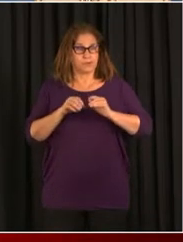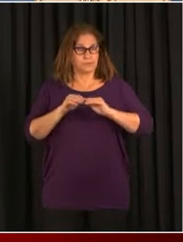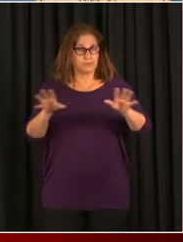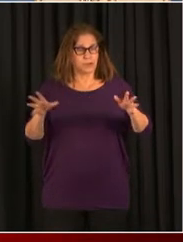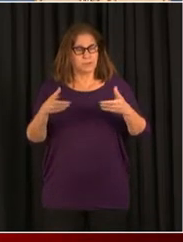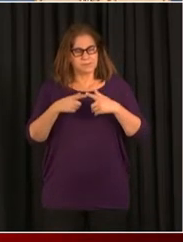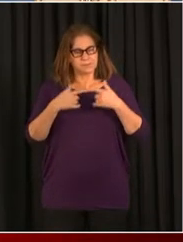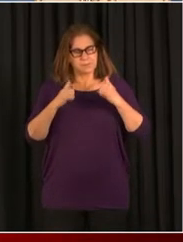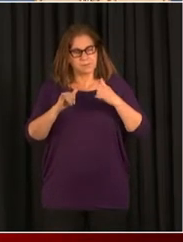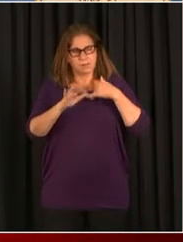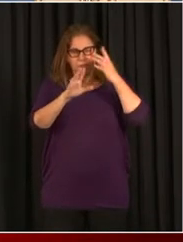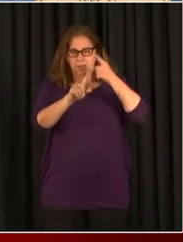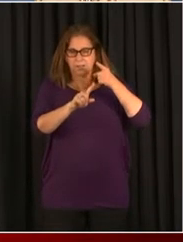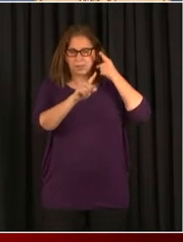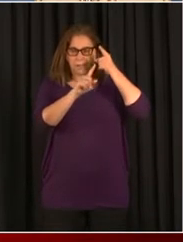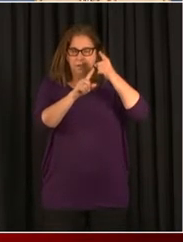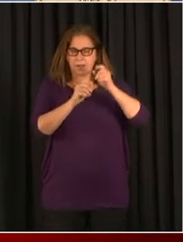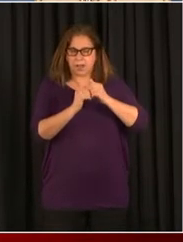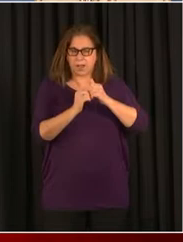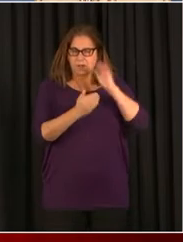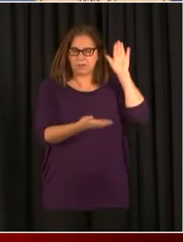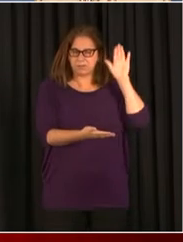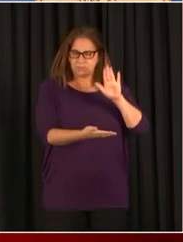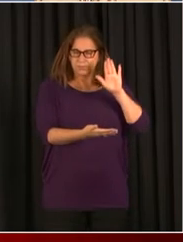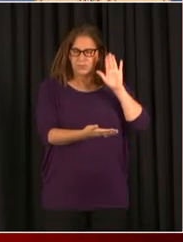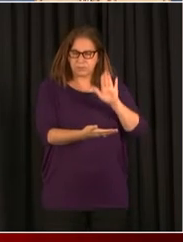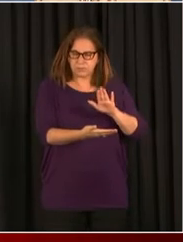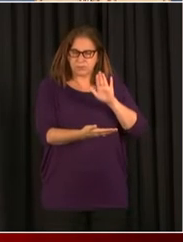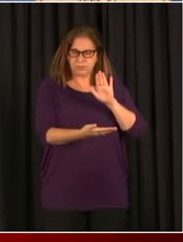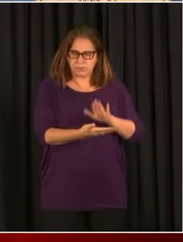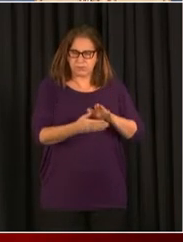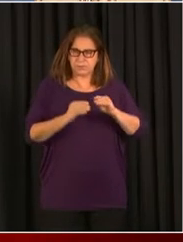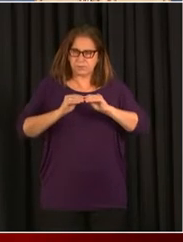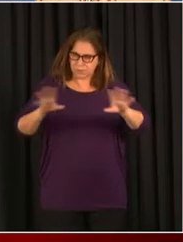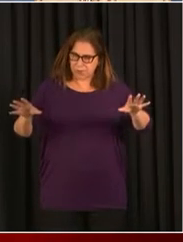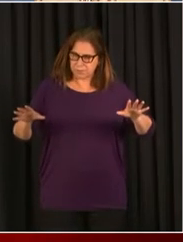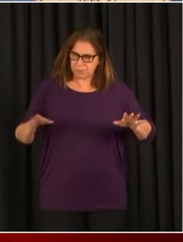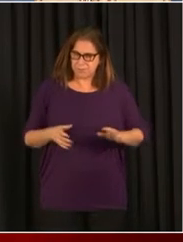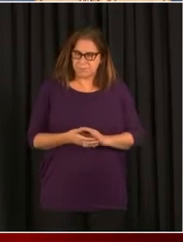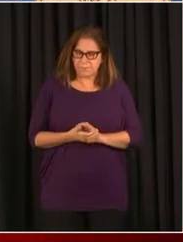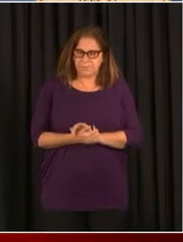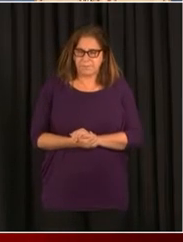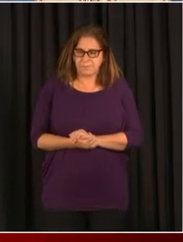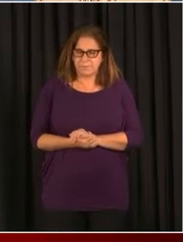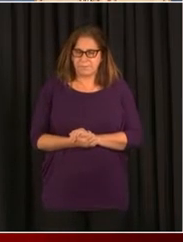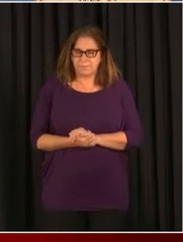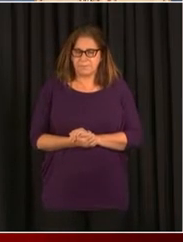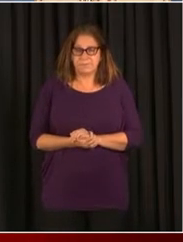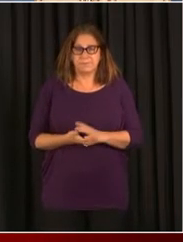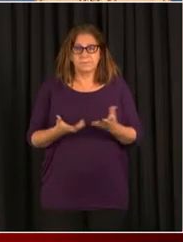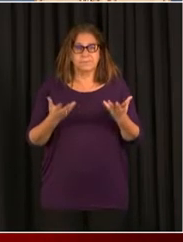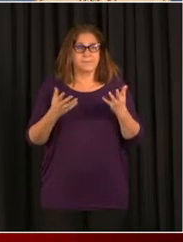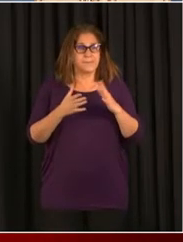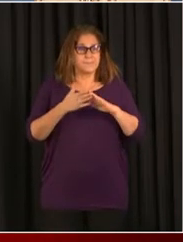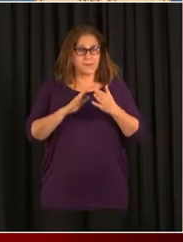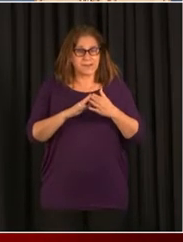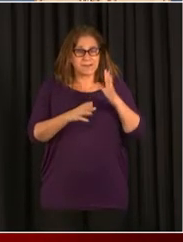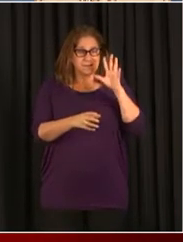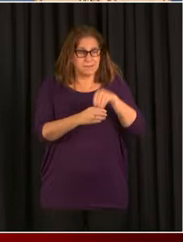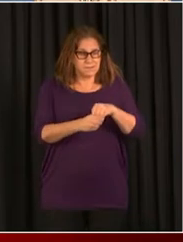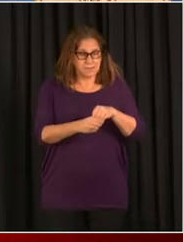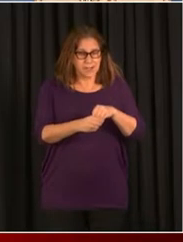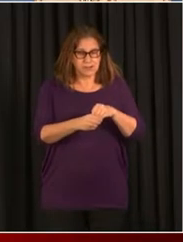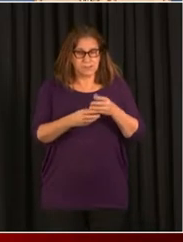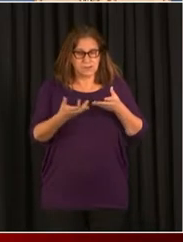new metric in the community engagement category, the fourth row, and that